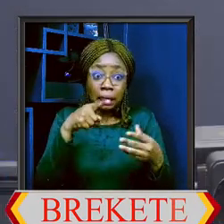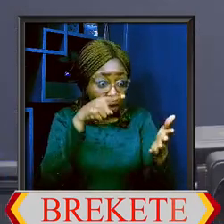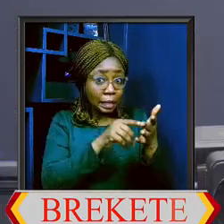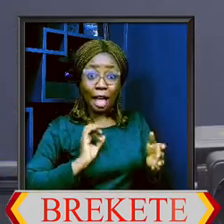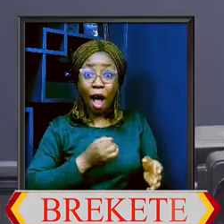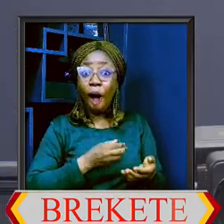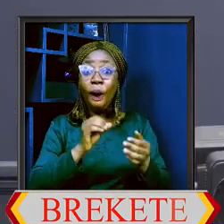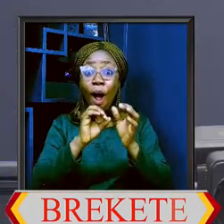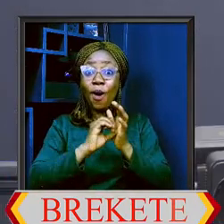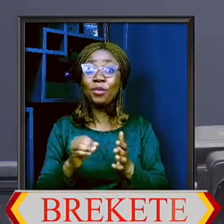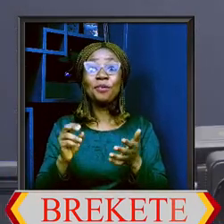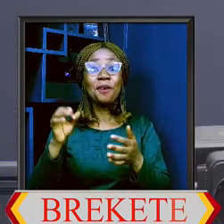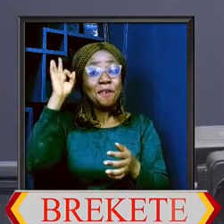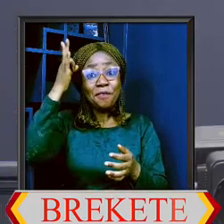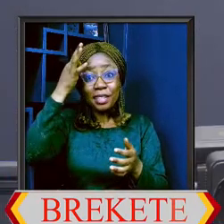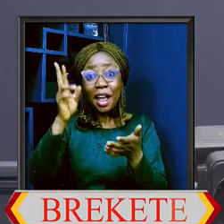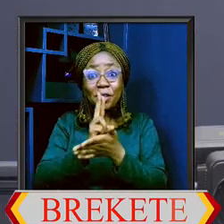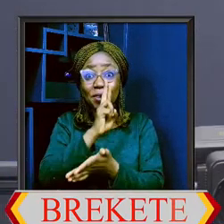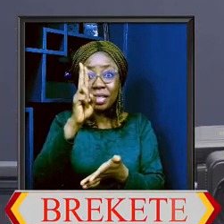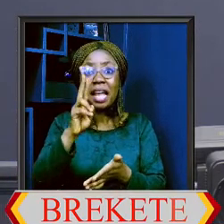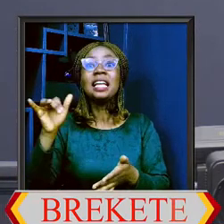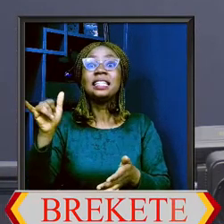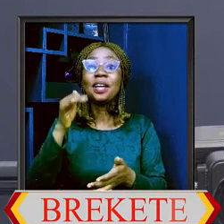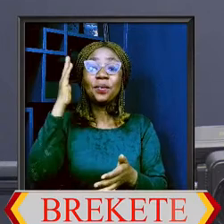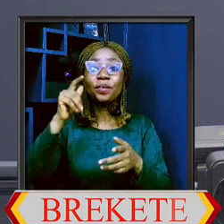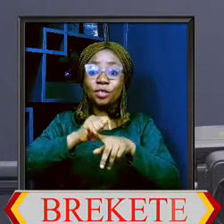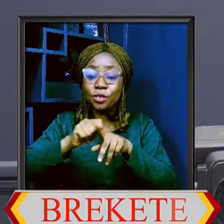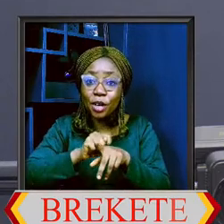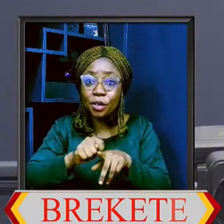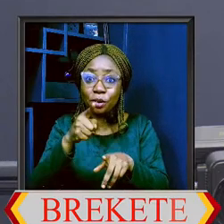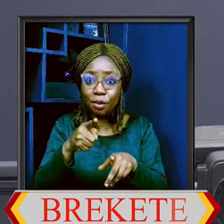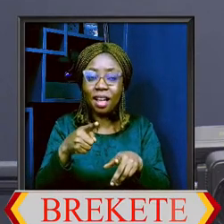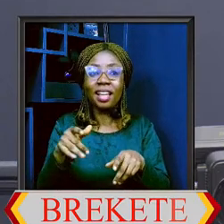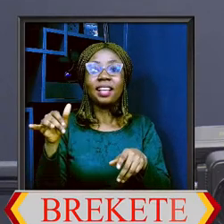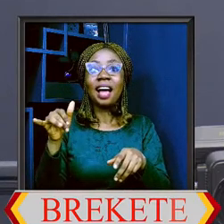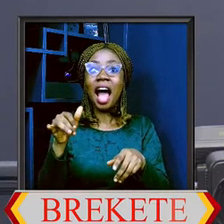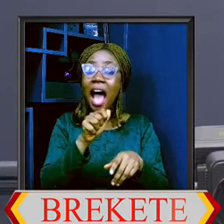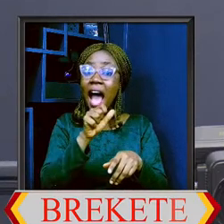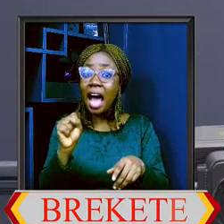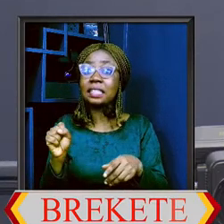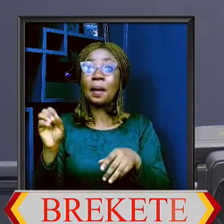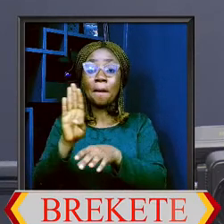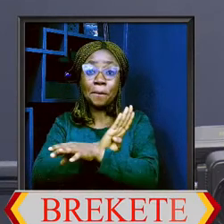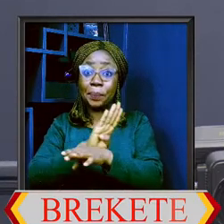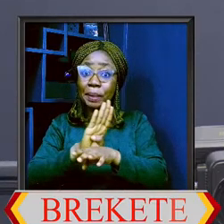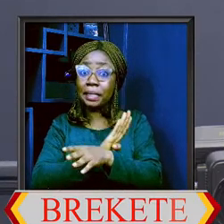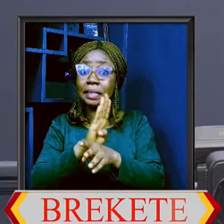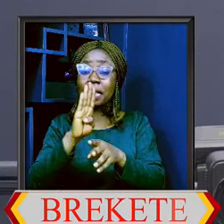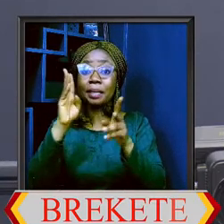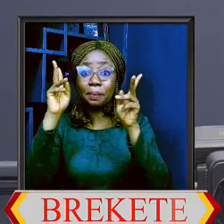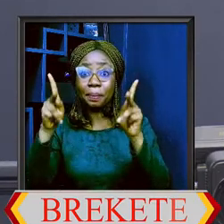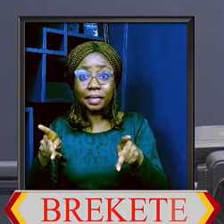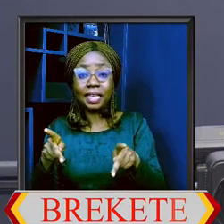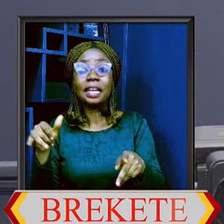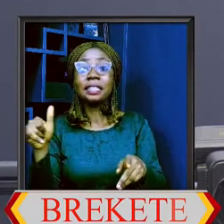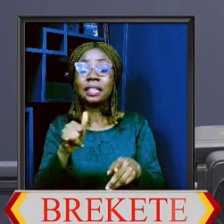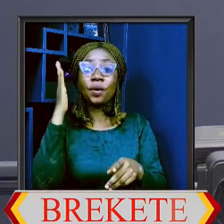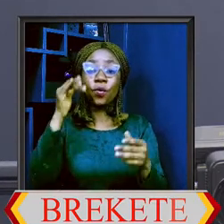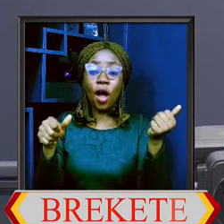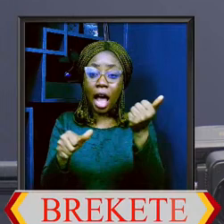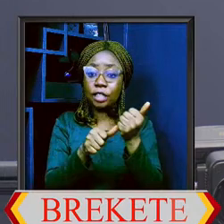Our Own federal University Lo yes sir they will groom you they will train you as an entrepreneur they assist